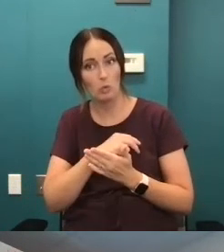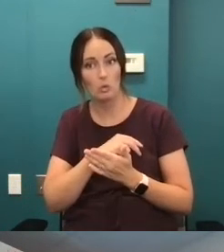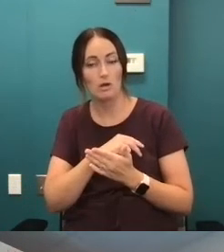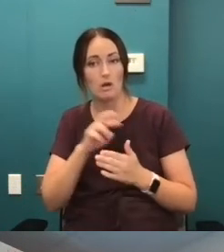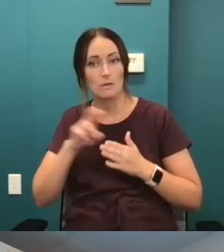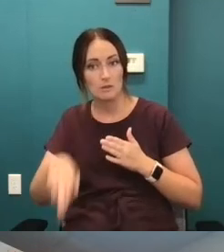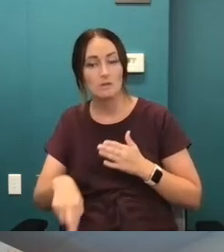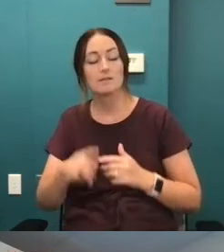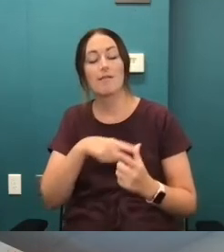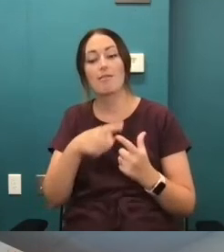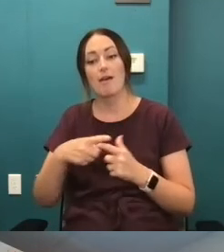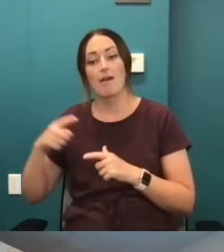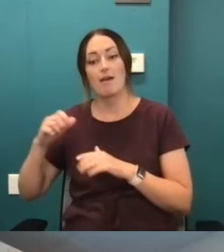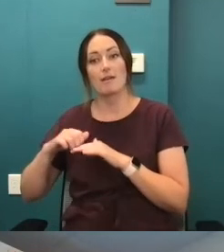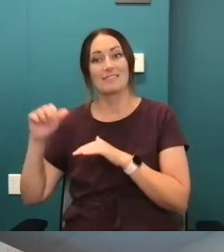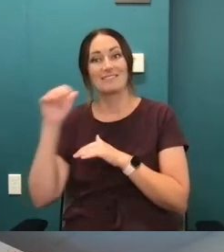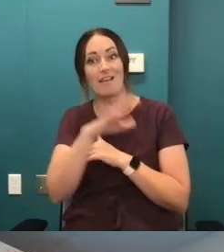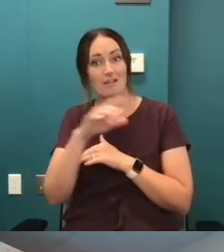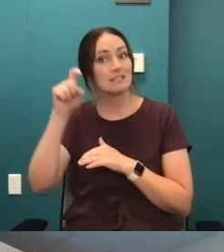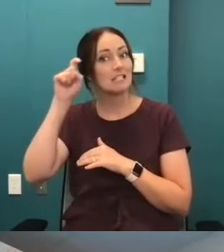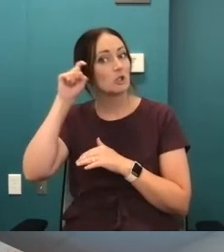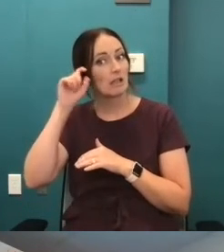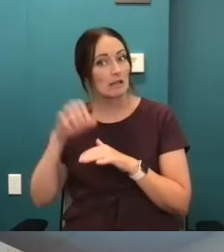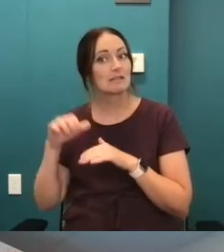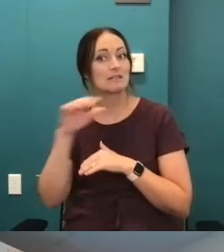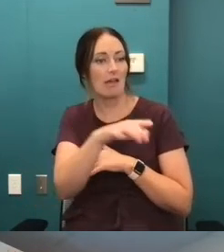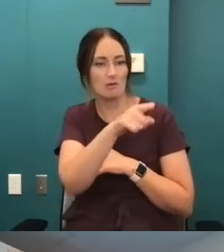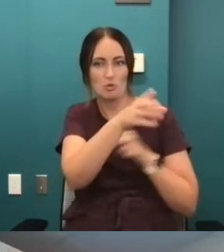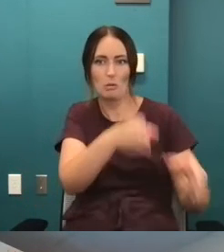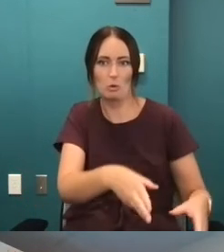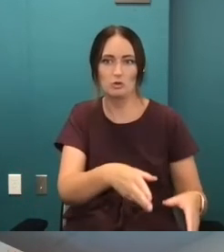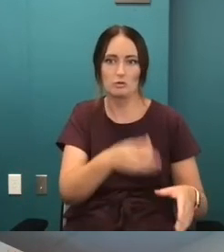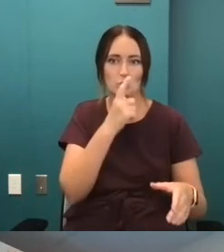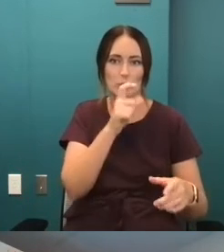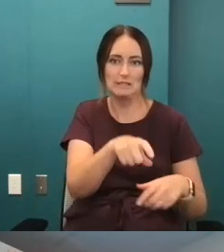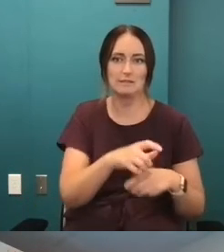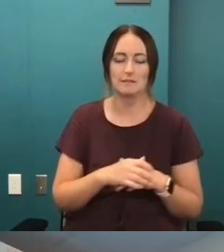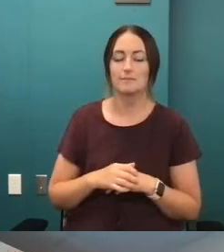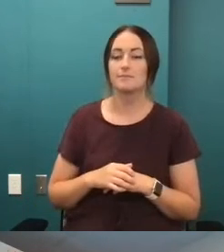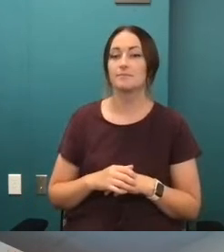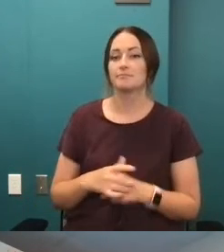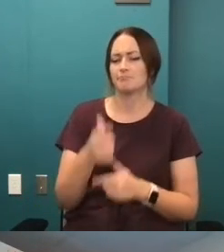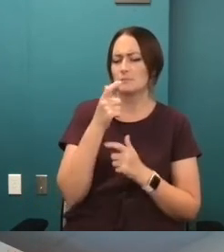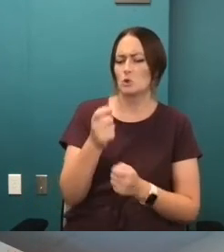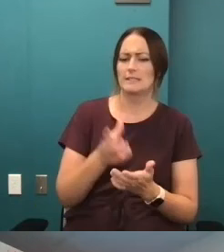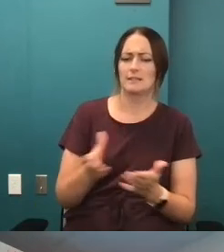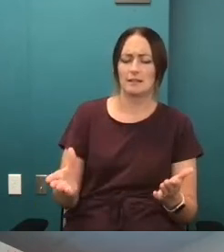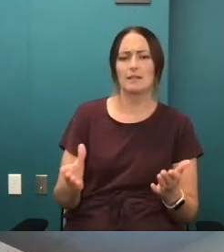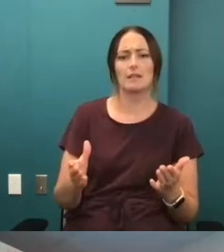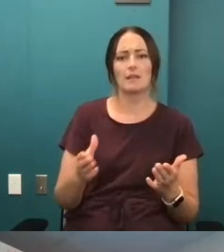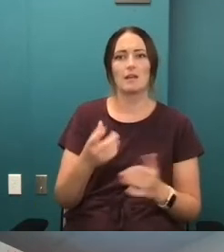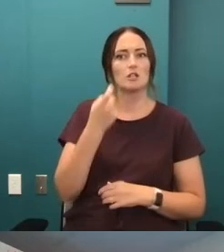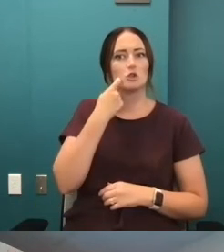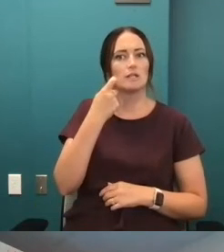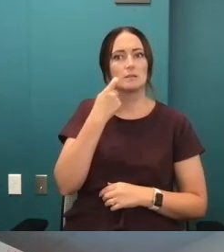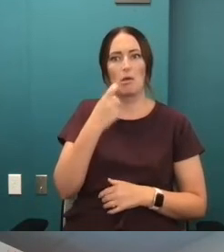sent to the person in need. So one of the really interesting things is they have just made hearing